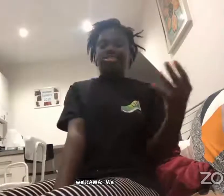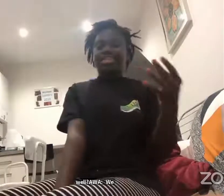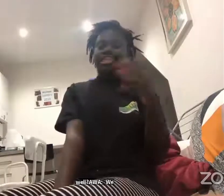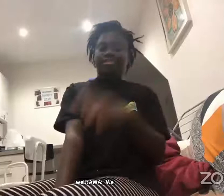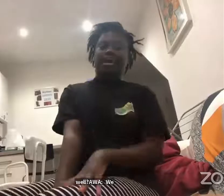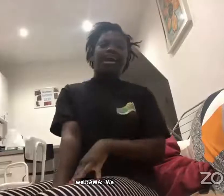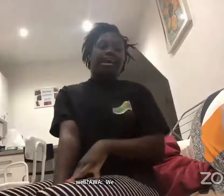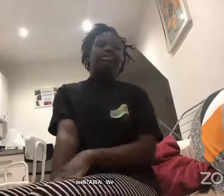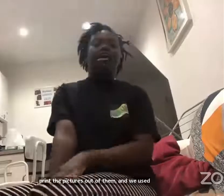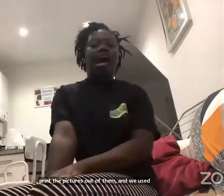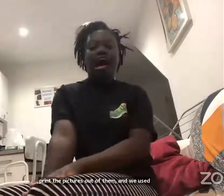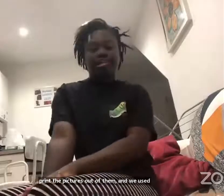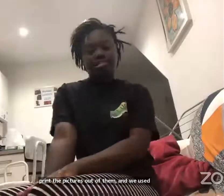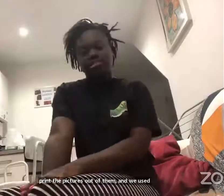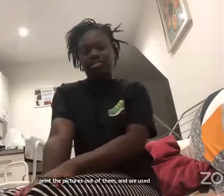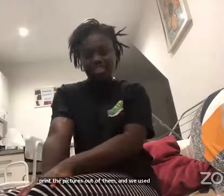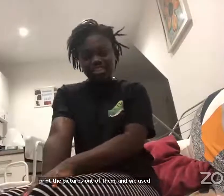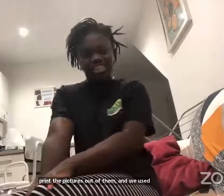the